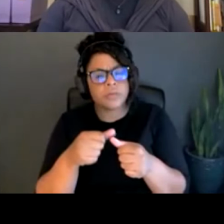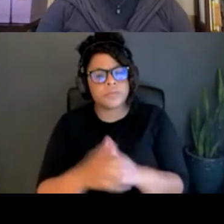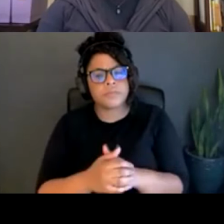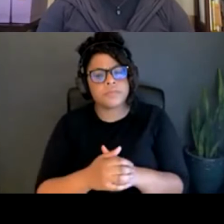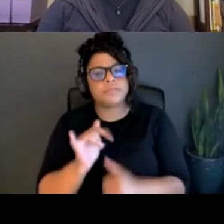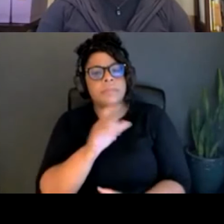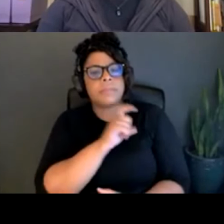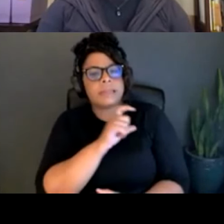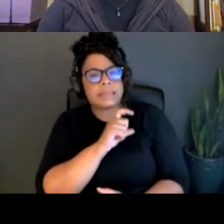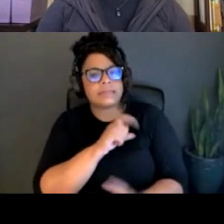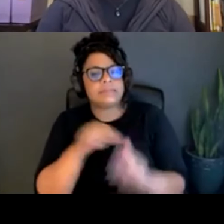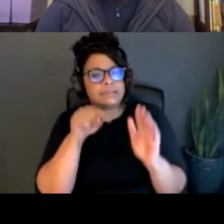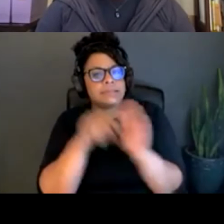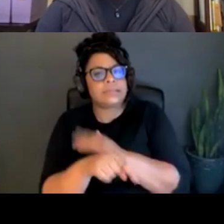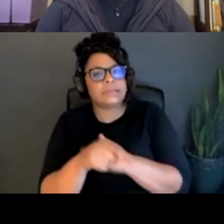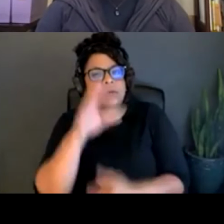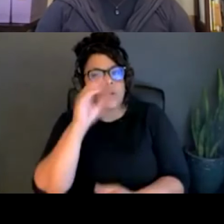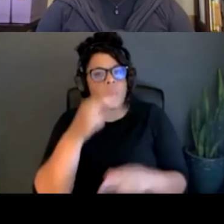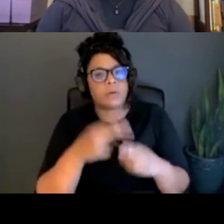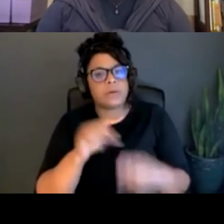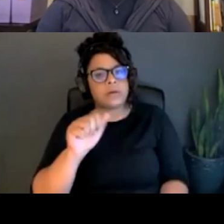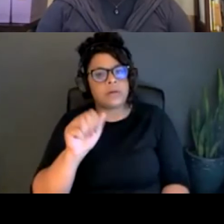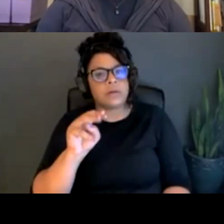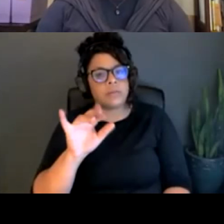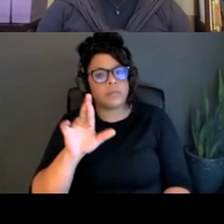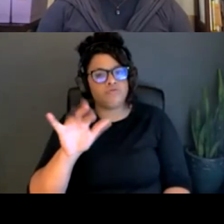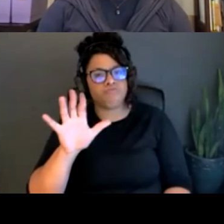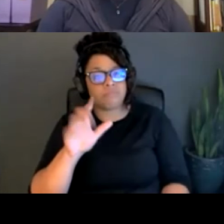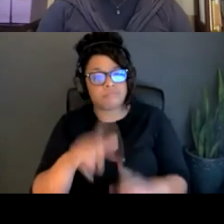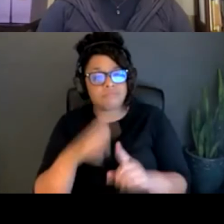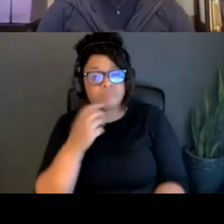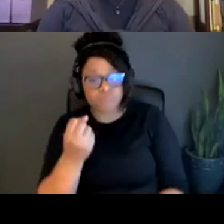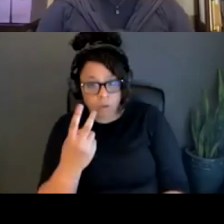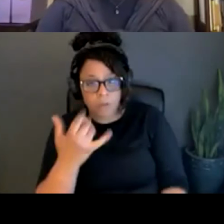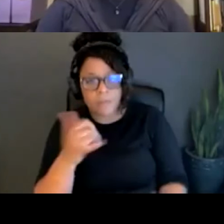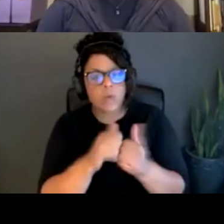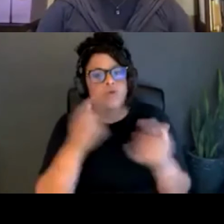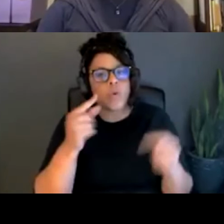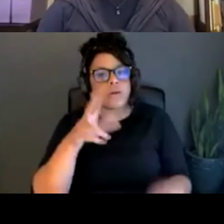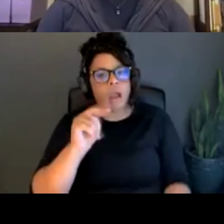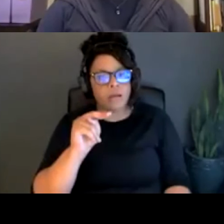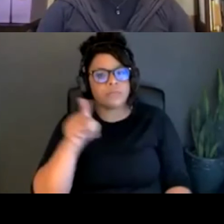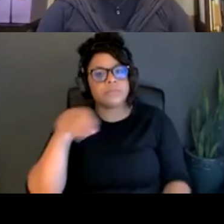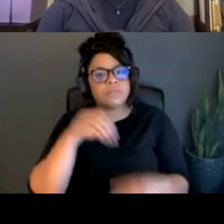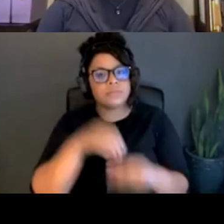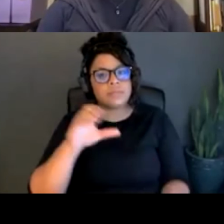police killed 12-year-old Tamir Rice as he played with a toy gun at a